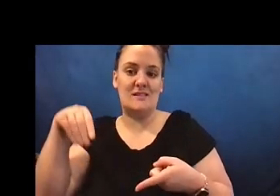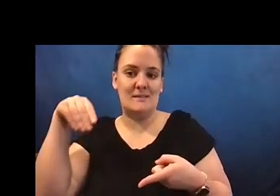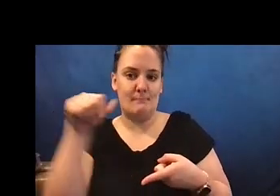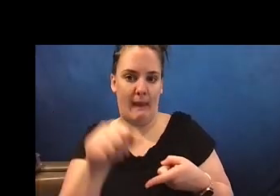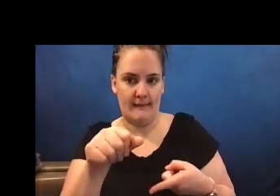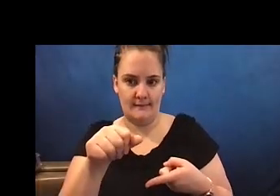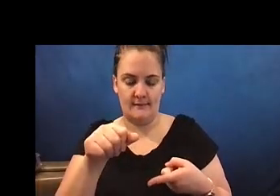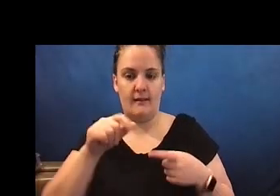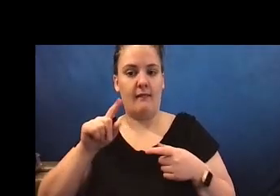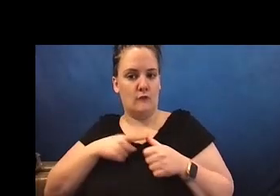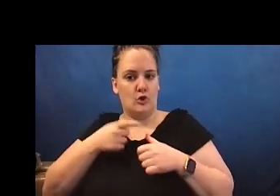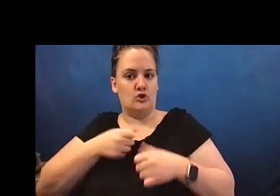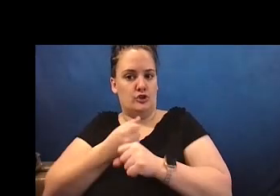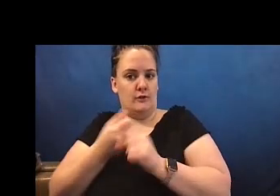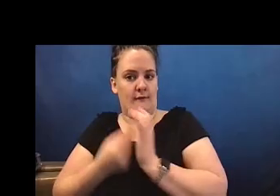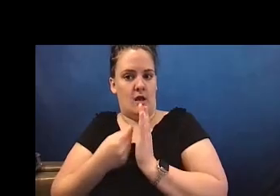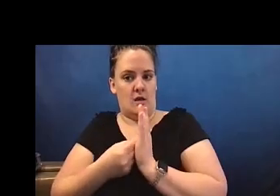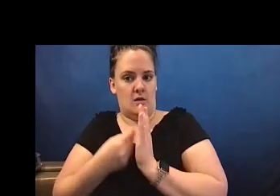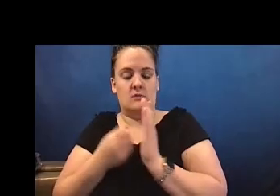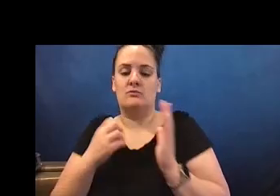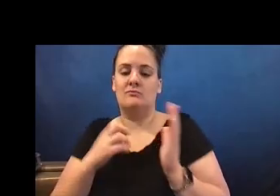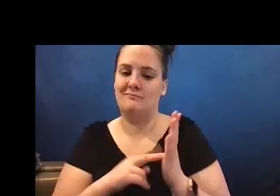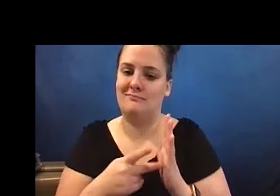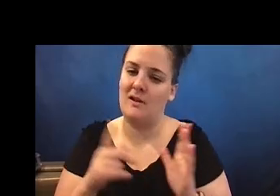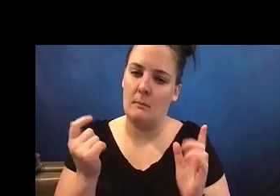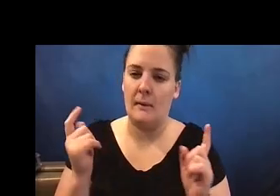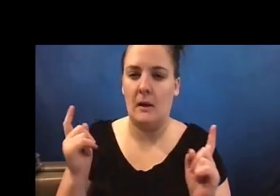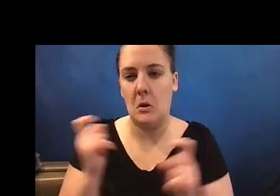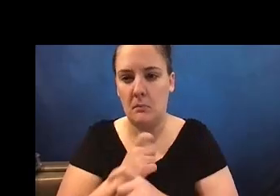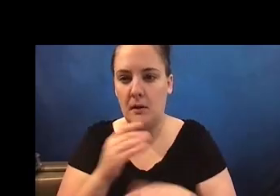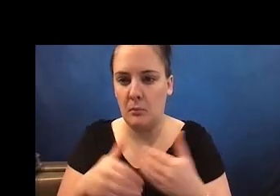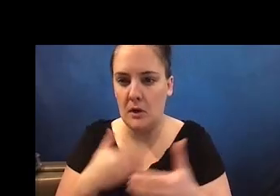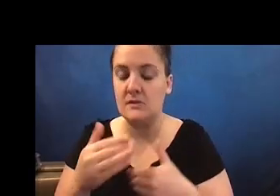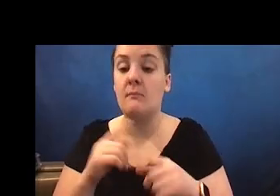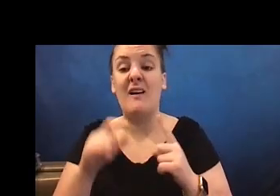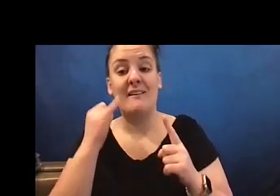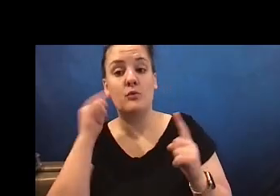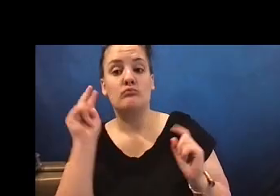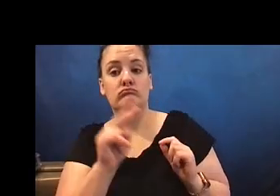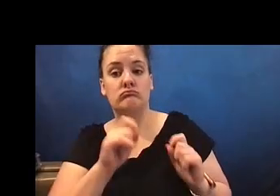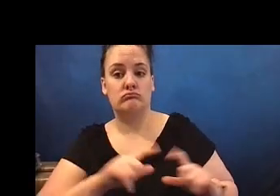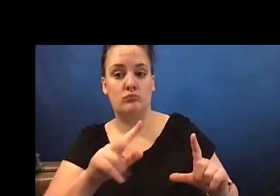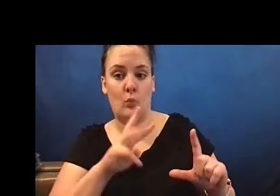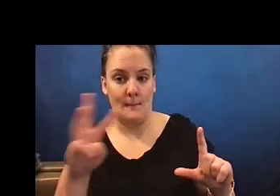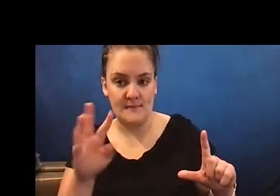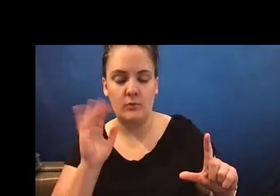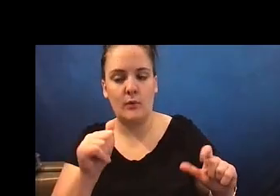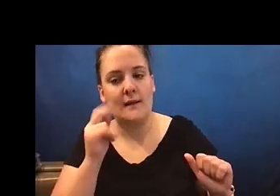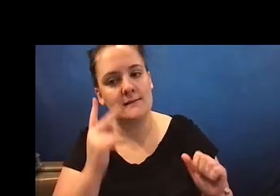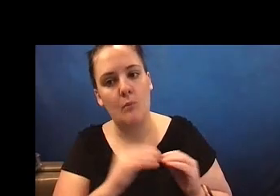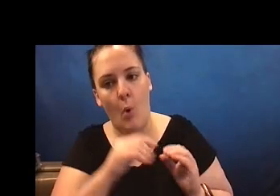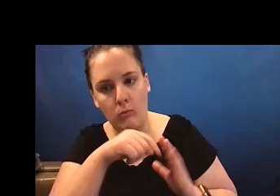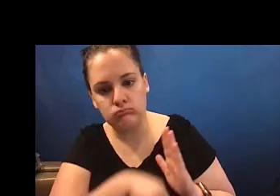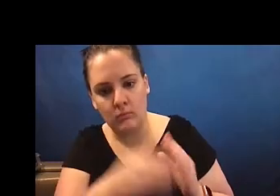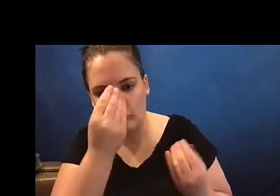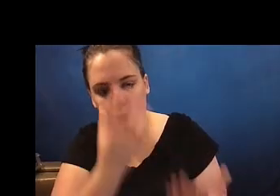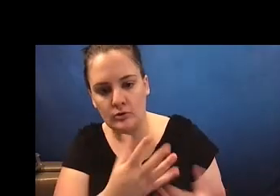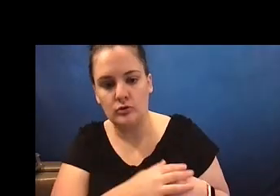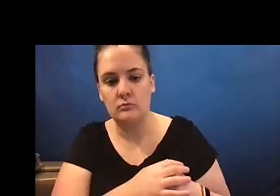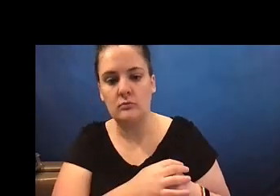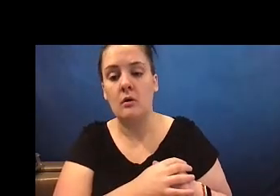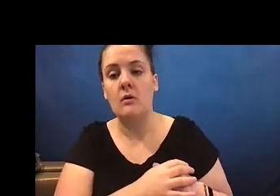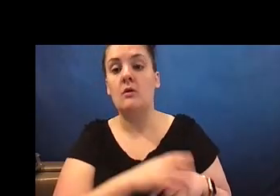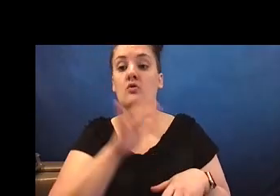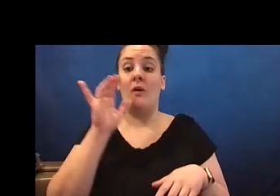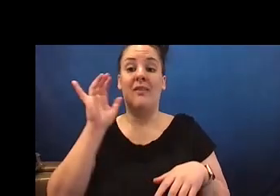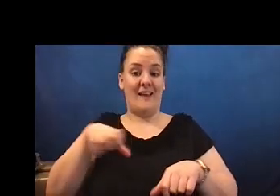there's some complicated things there, but if you look on the webpage, you can see a little bit more. So that's the timing. So you